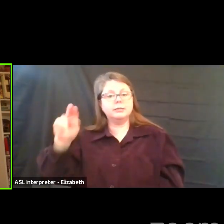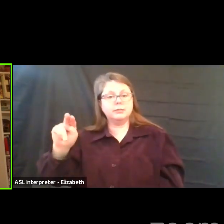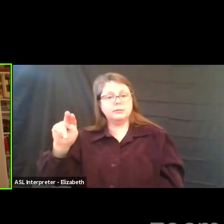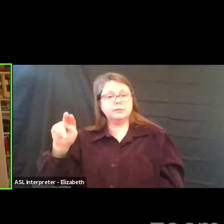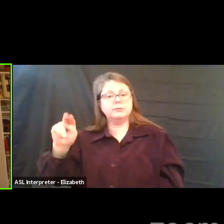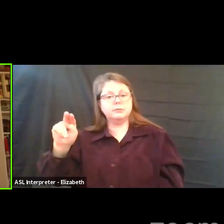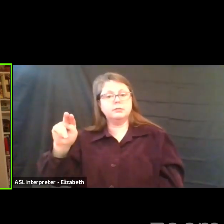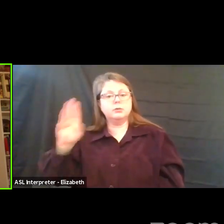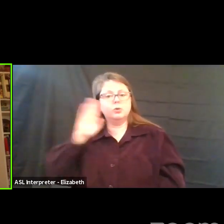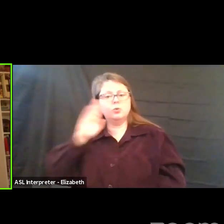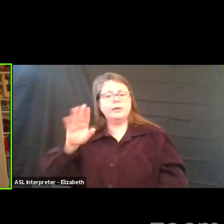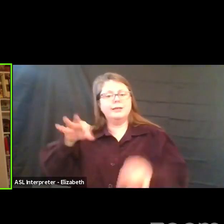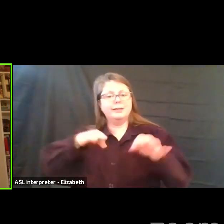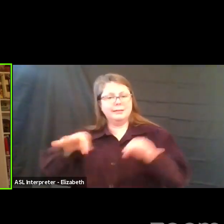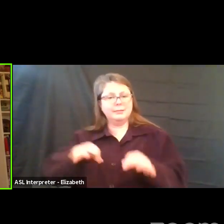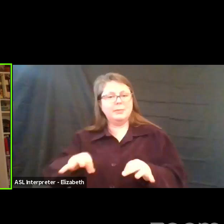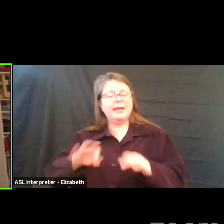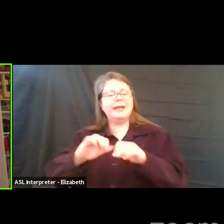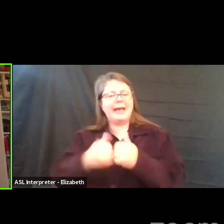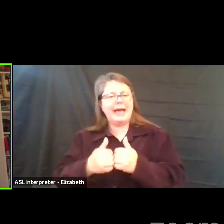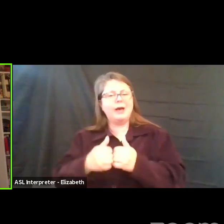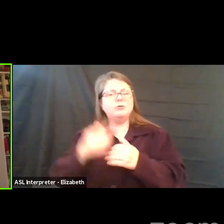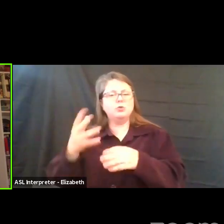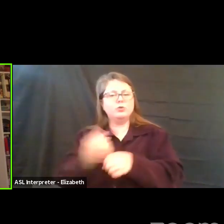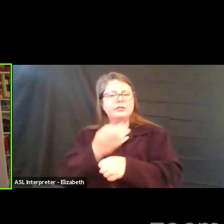just retrieving your paperwork. And Warren?